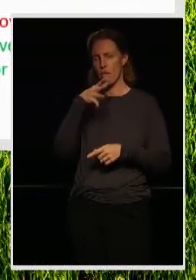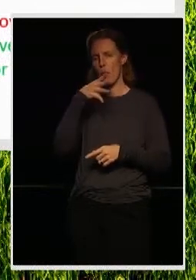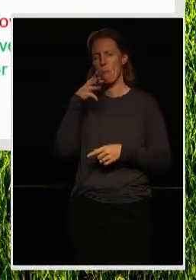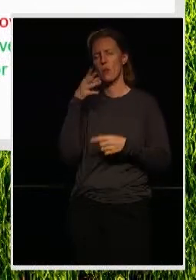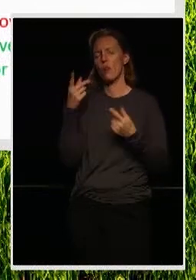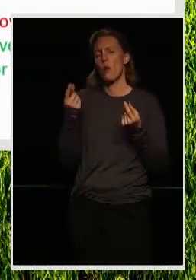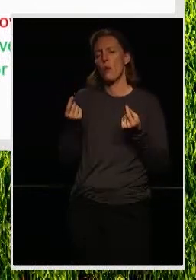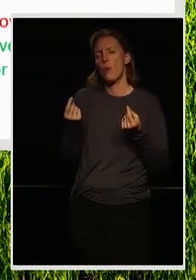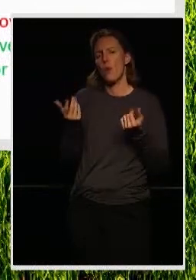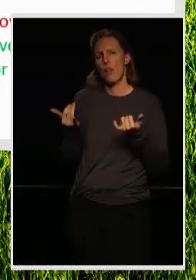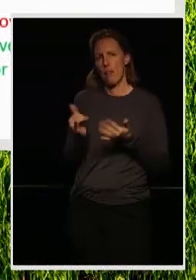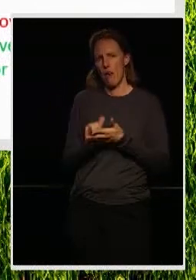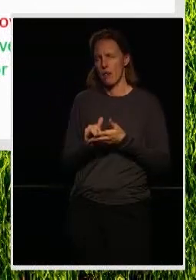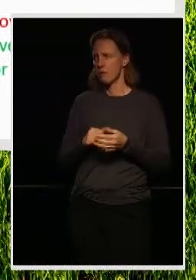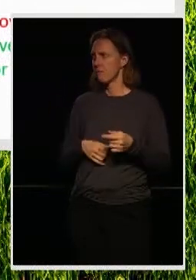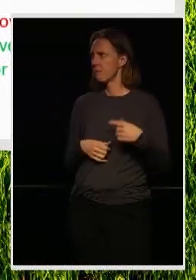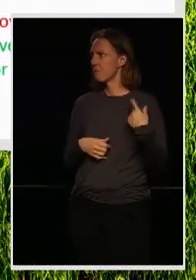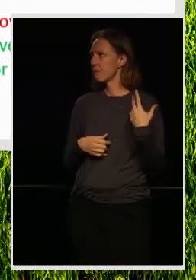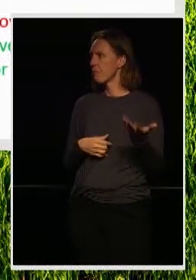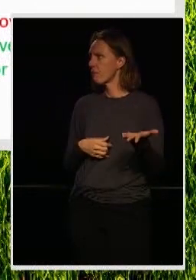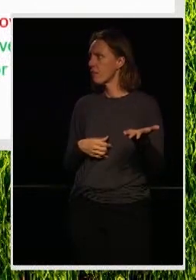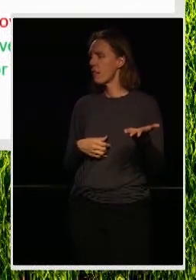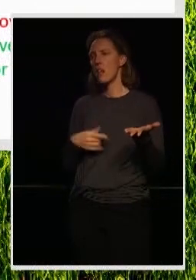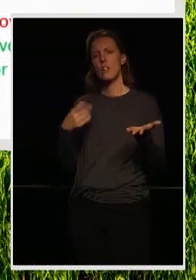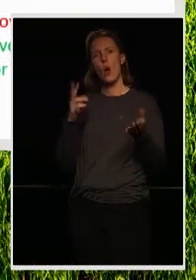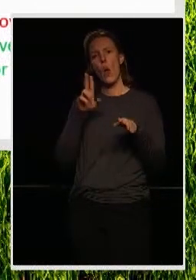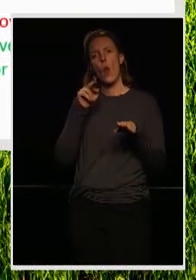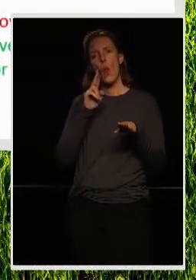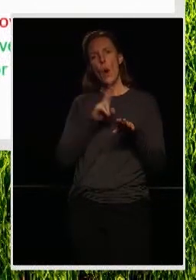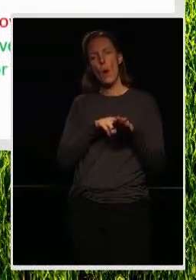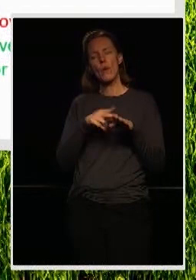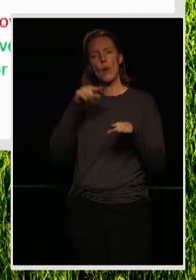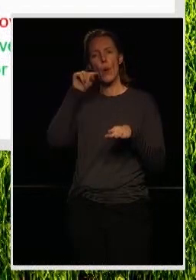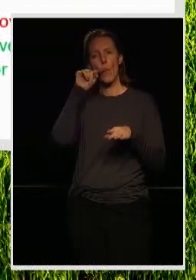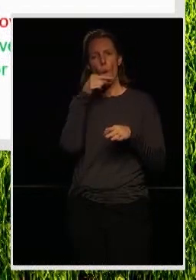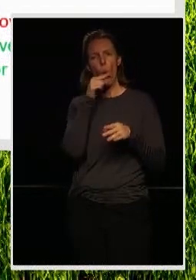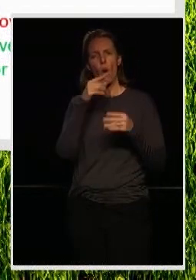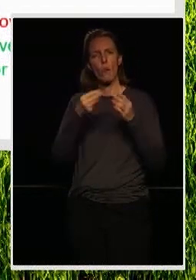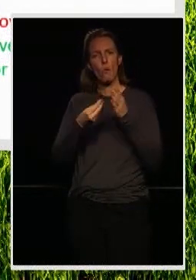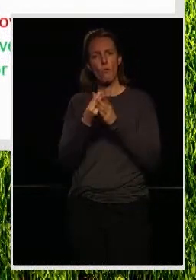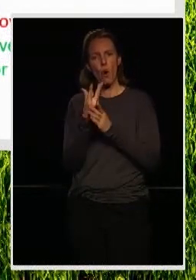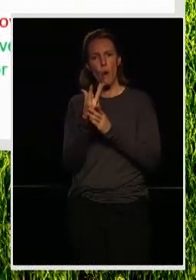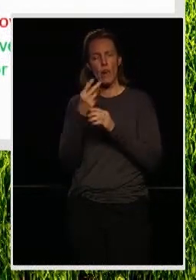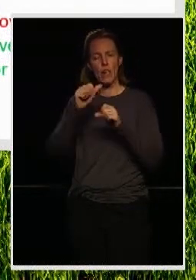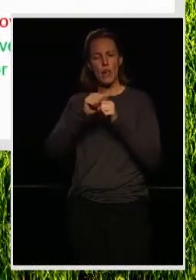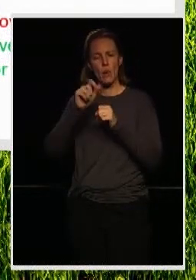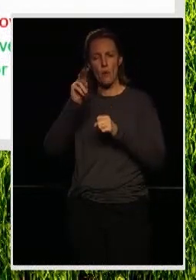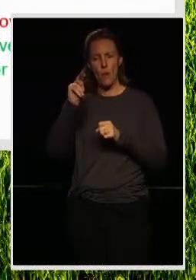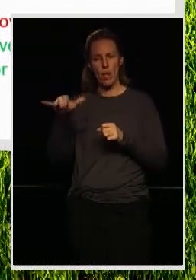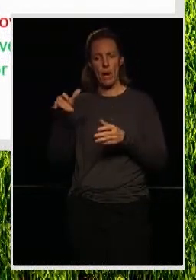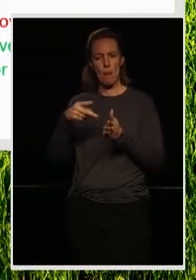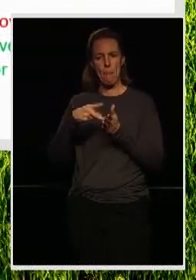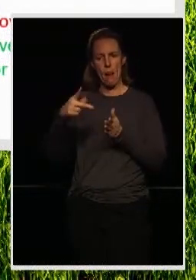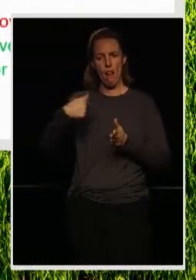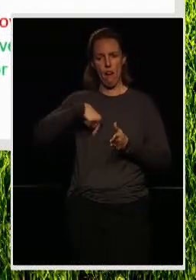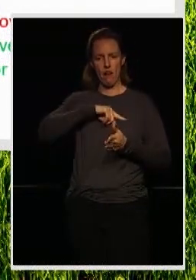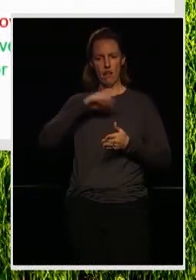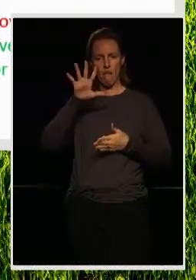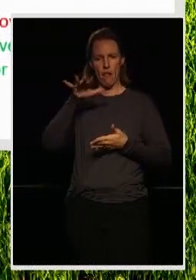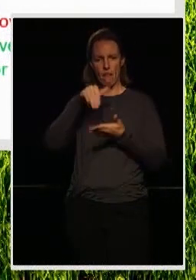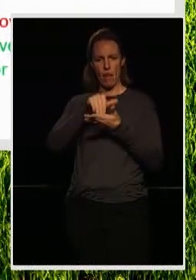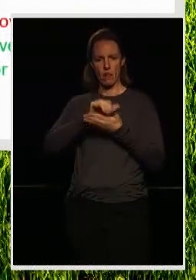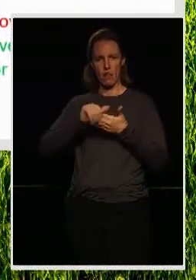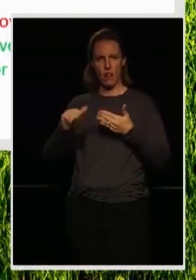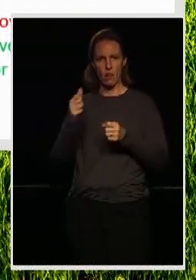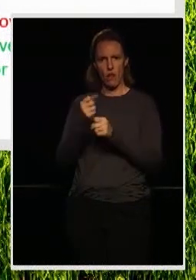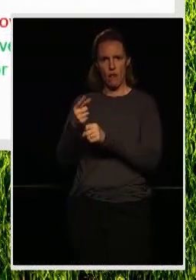do that? So here is the deal. Let's say an ordinary corn grower in New York, they can pay us $5,000 every